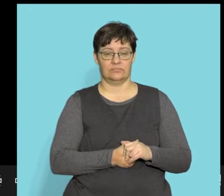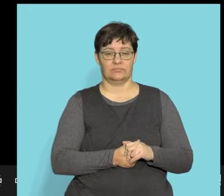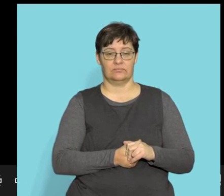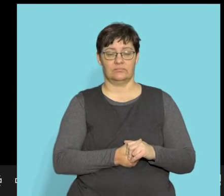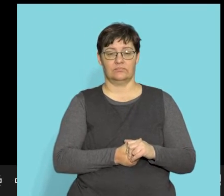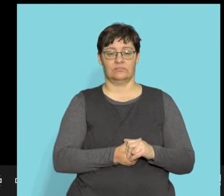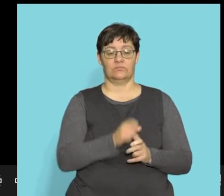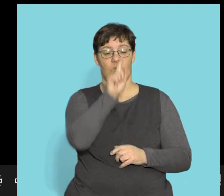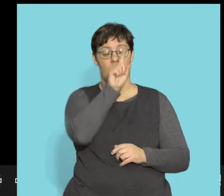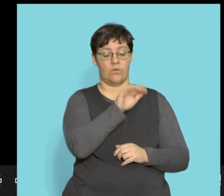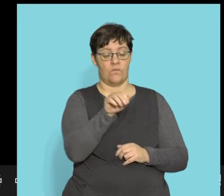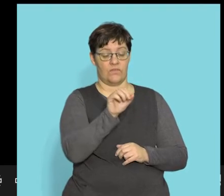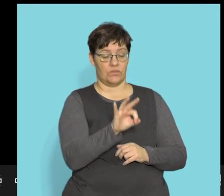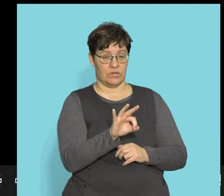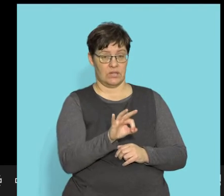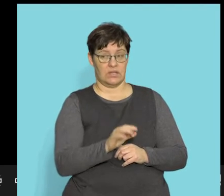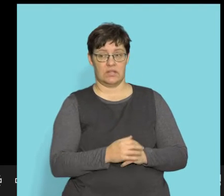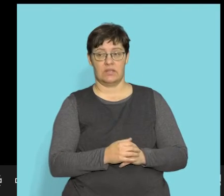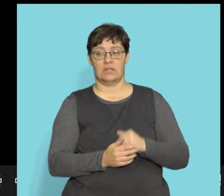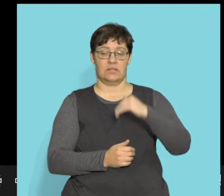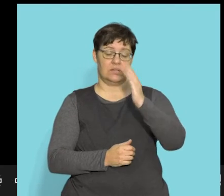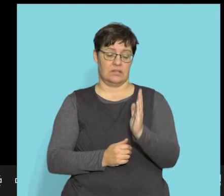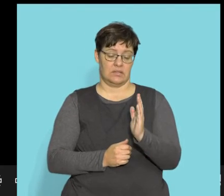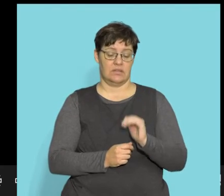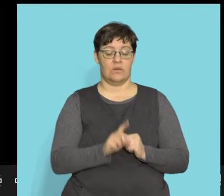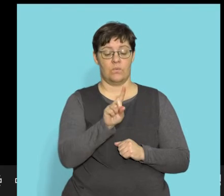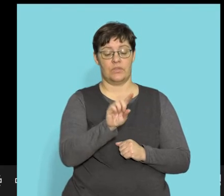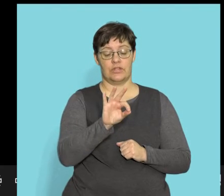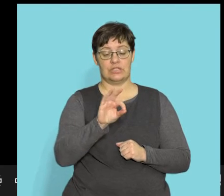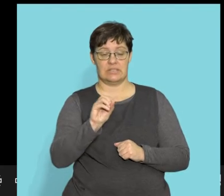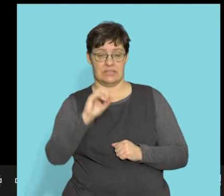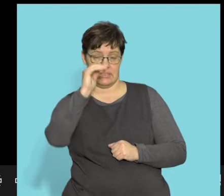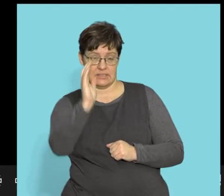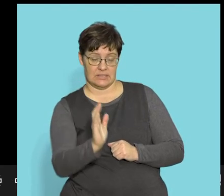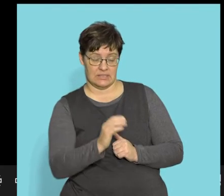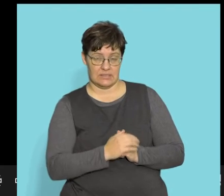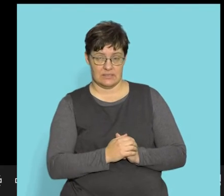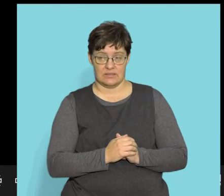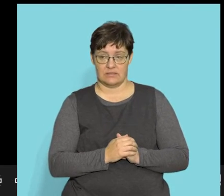So we've got 1 over 3 being multiplied by